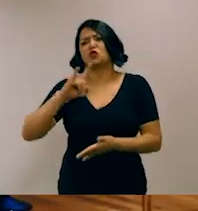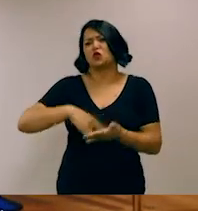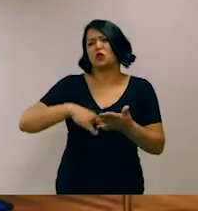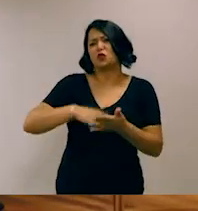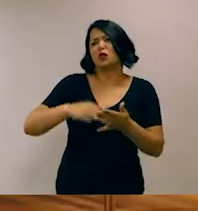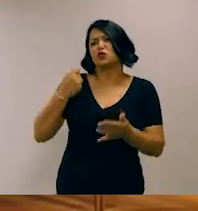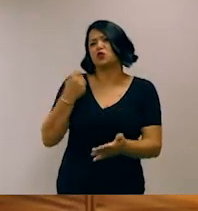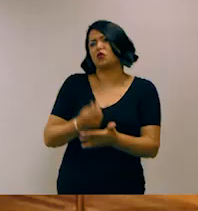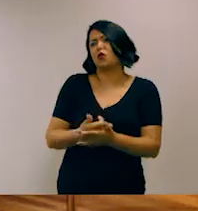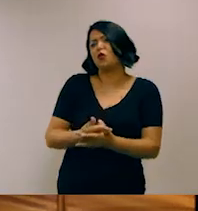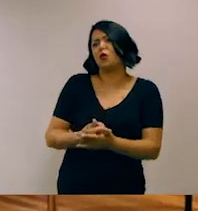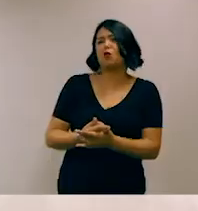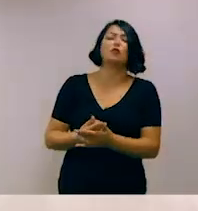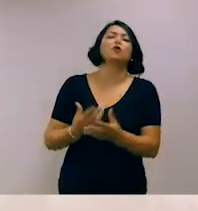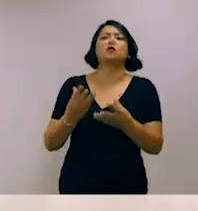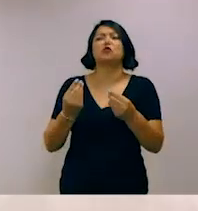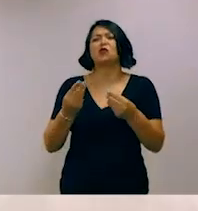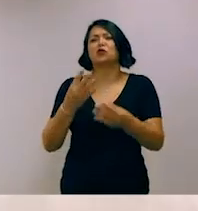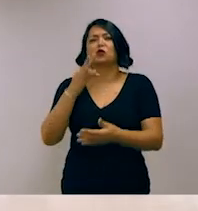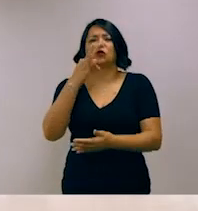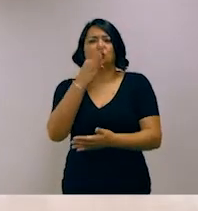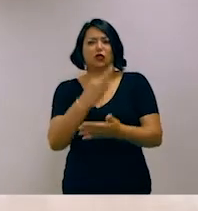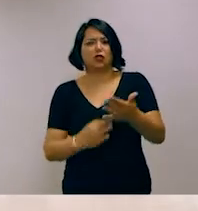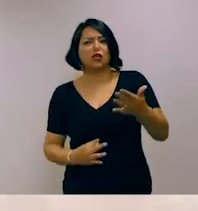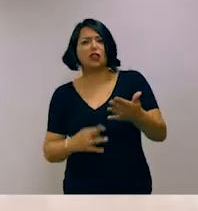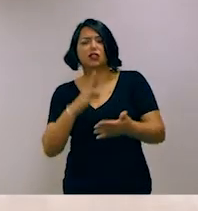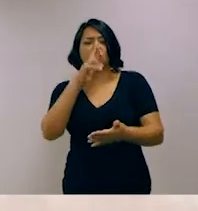have invoices, we have a